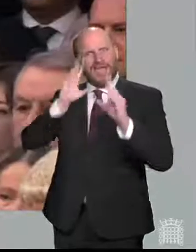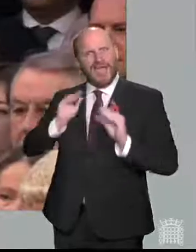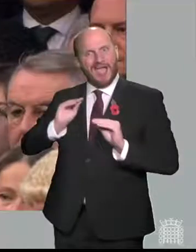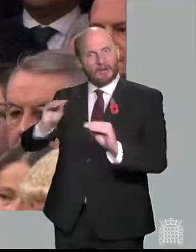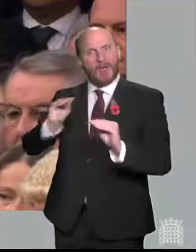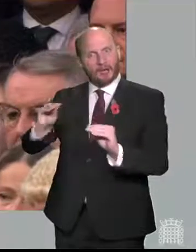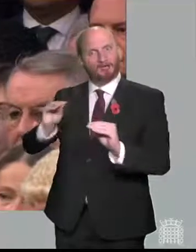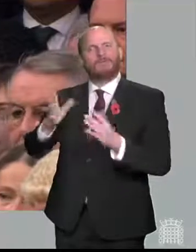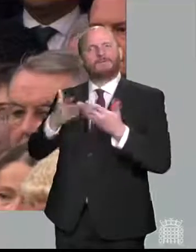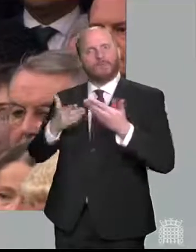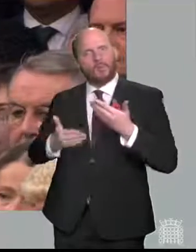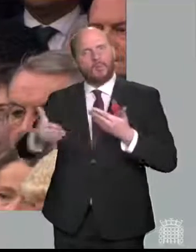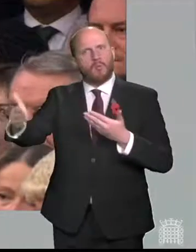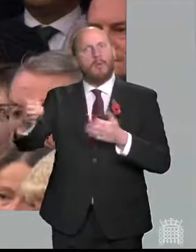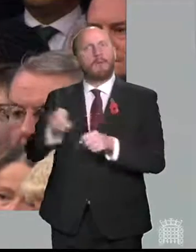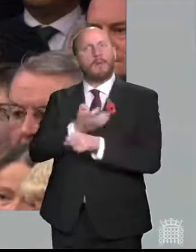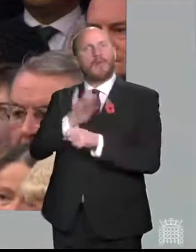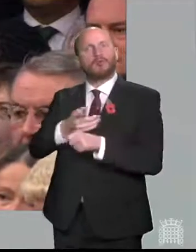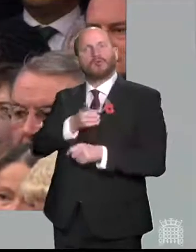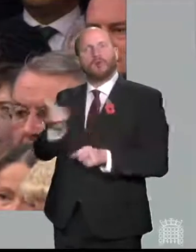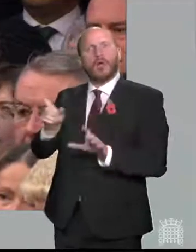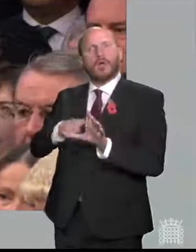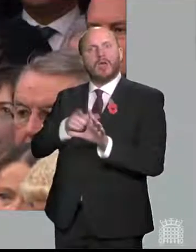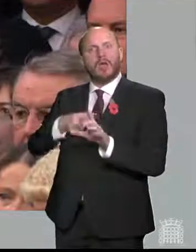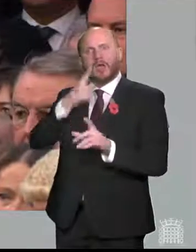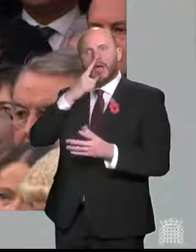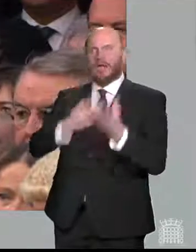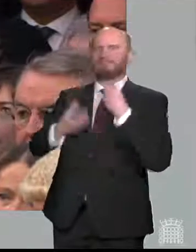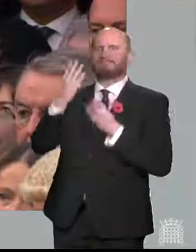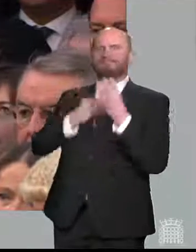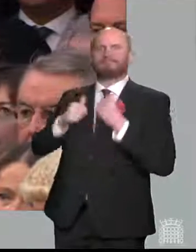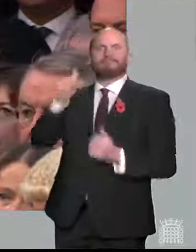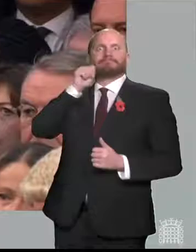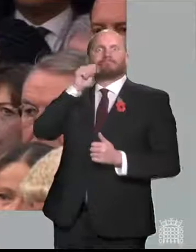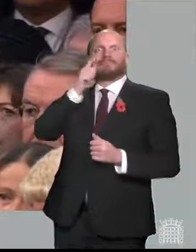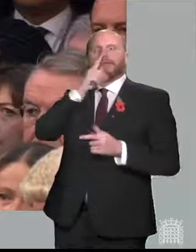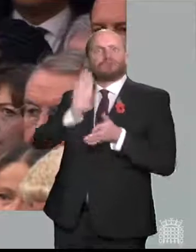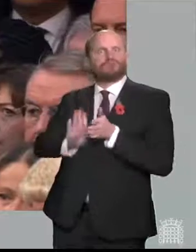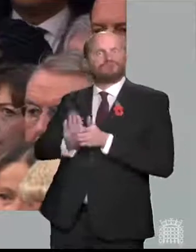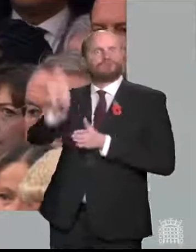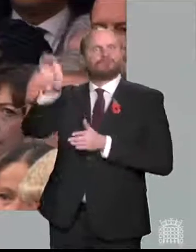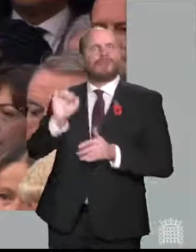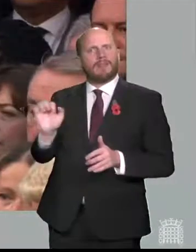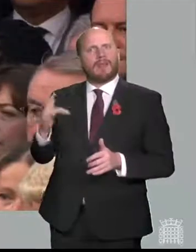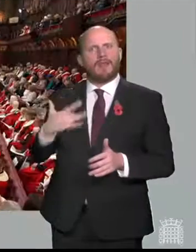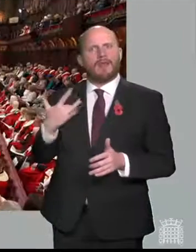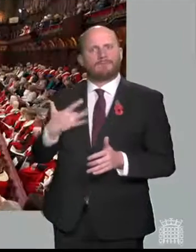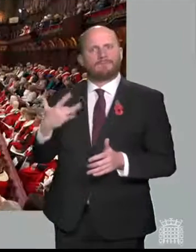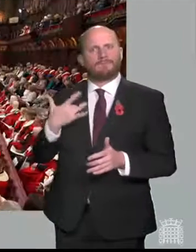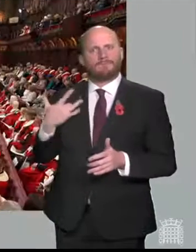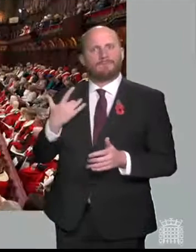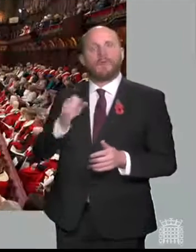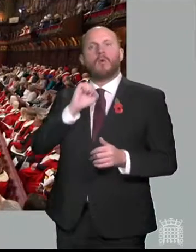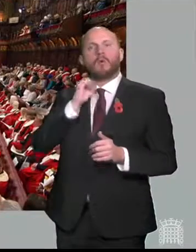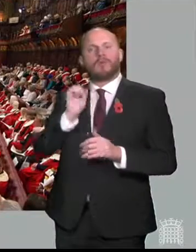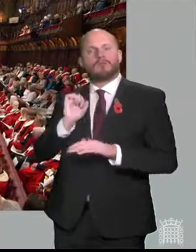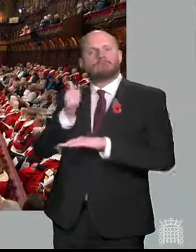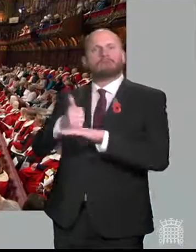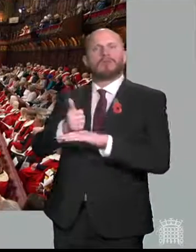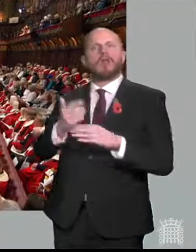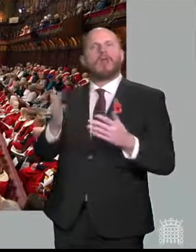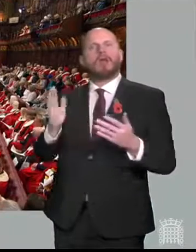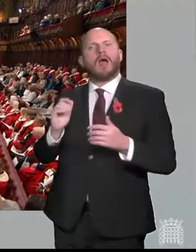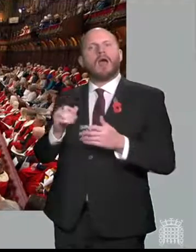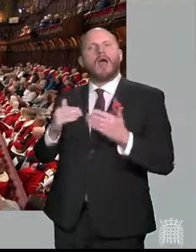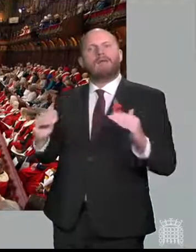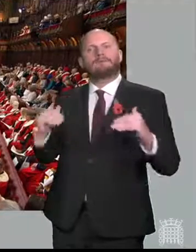people have the knowledge and skills to succeed through the introduction of the Advanced British Standard that